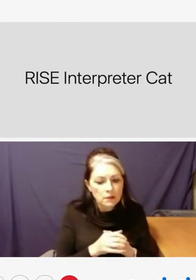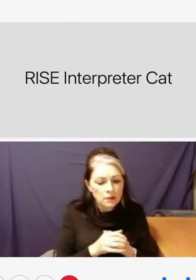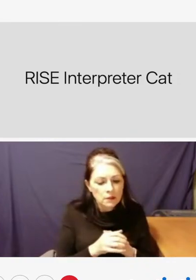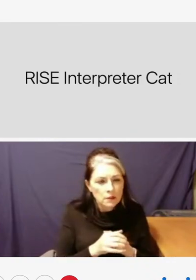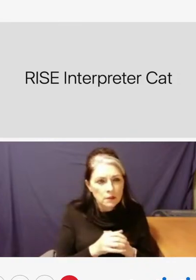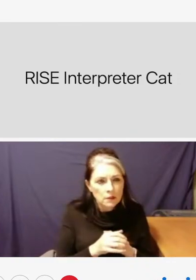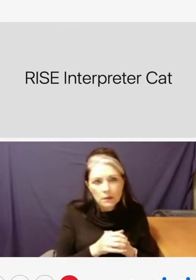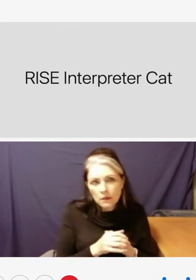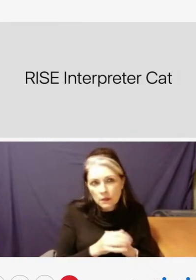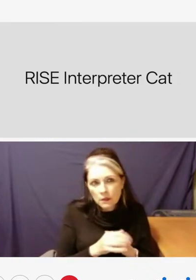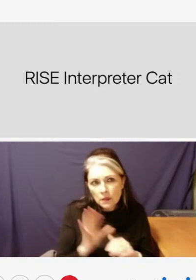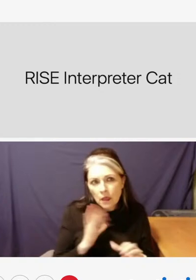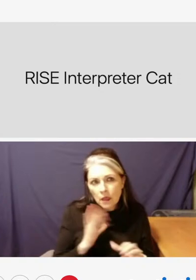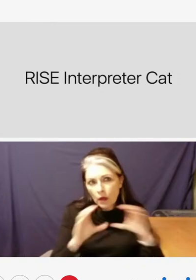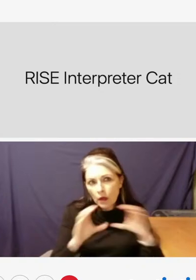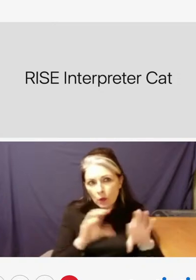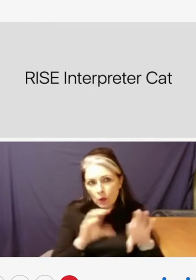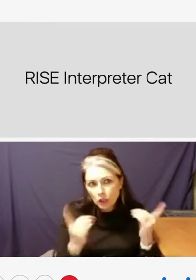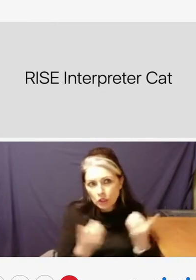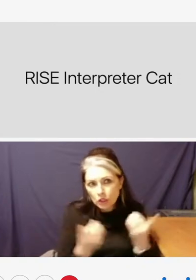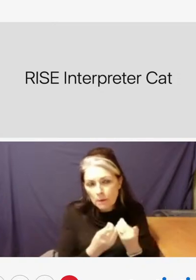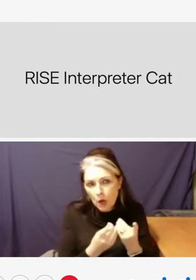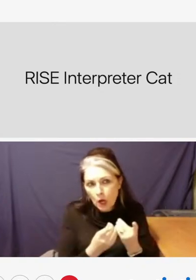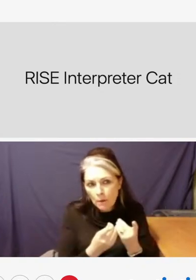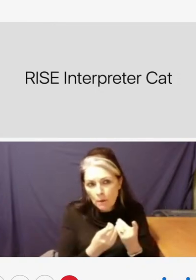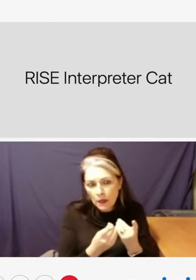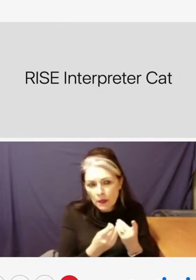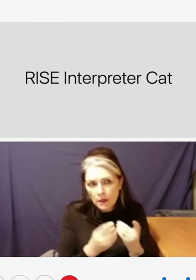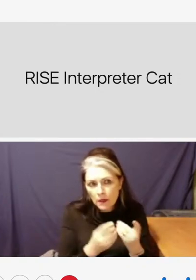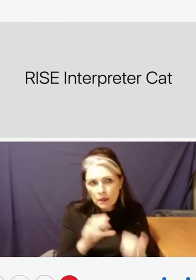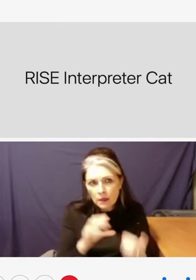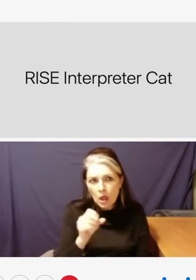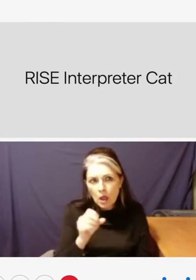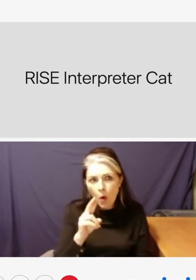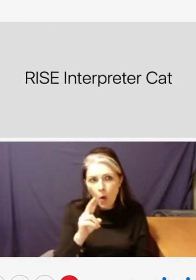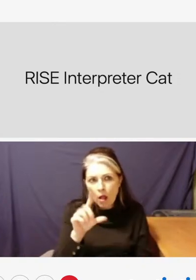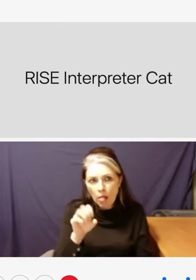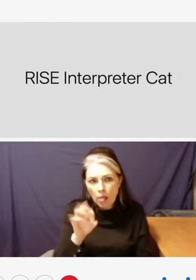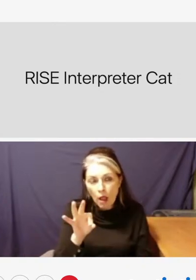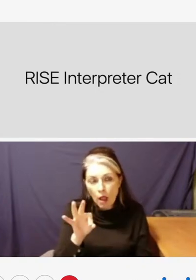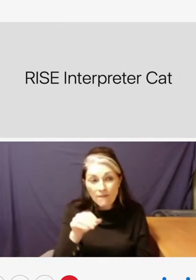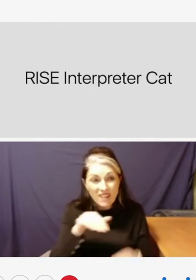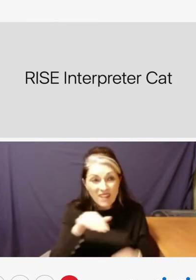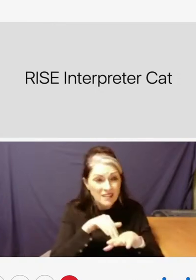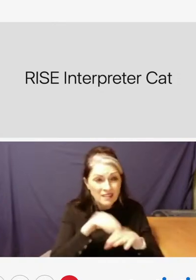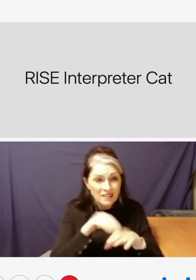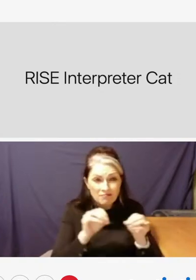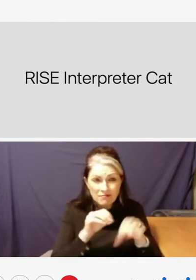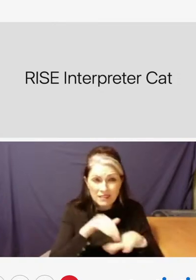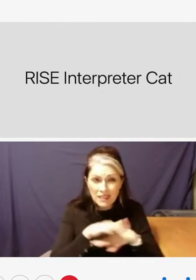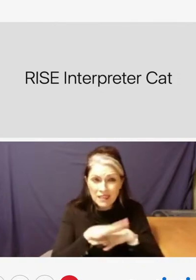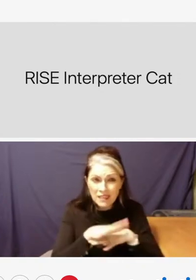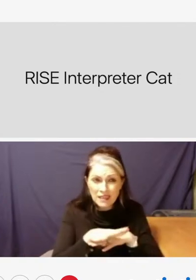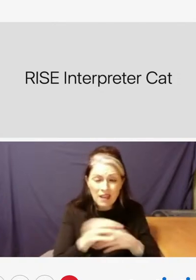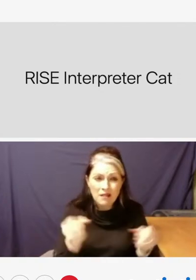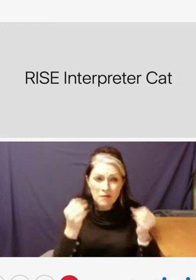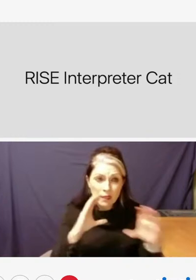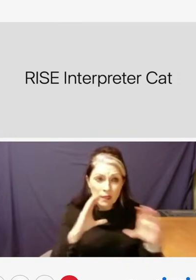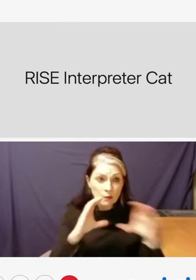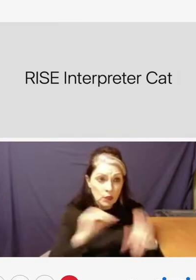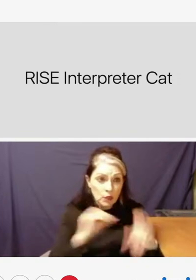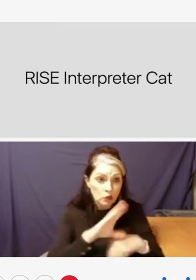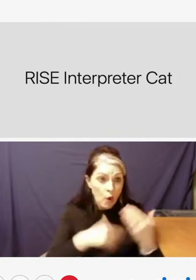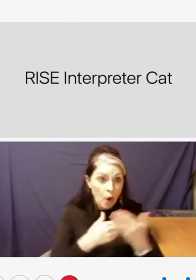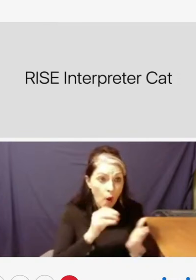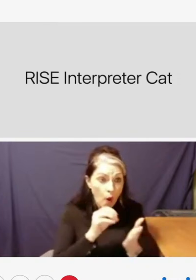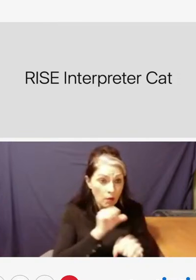Department U and M orloff has sent out quite a bit of communication to all our employees uh all Communication in terms of the changes